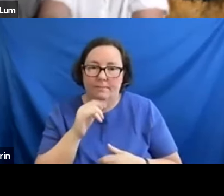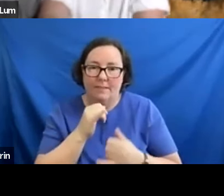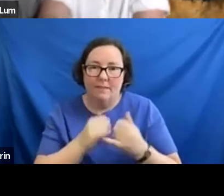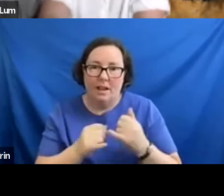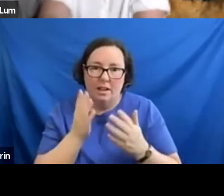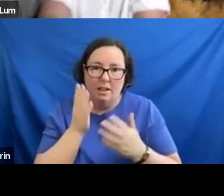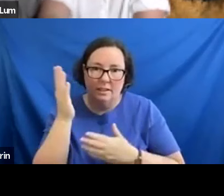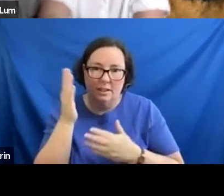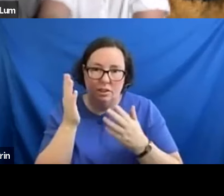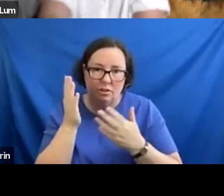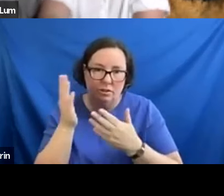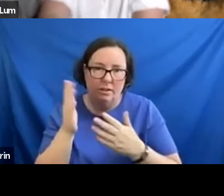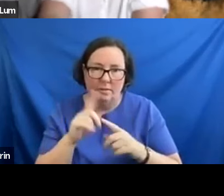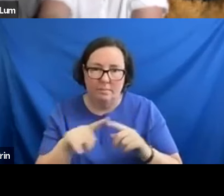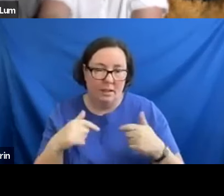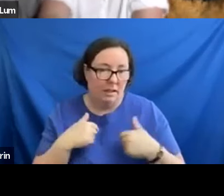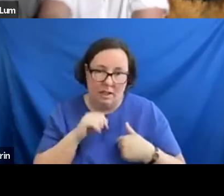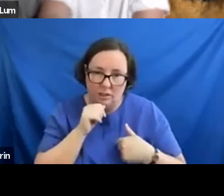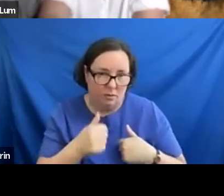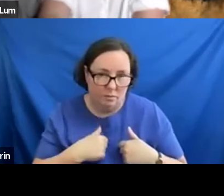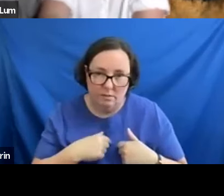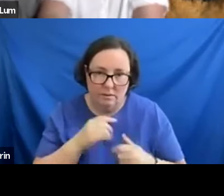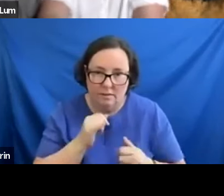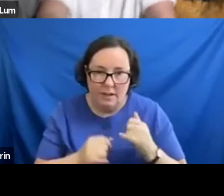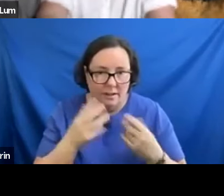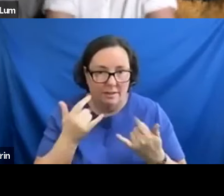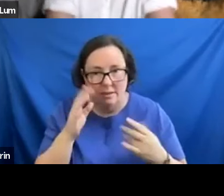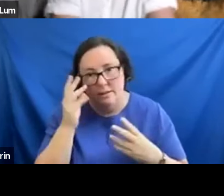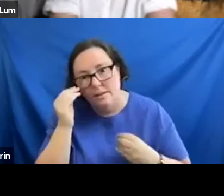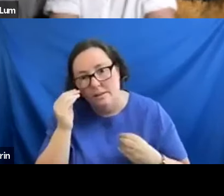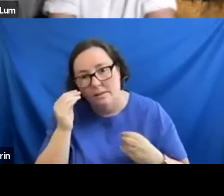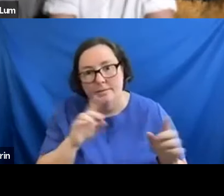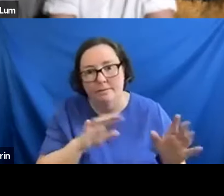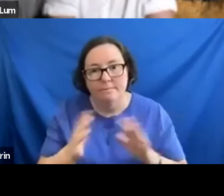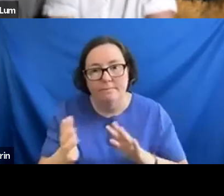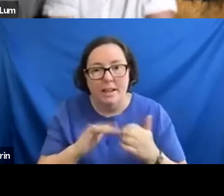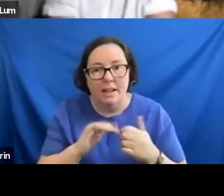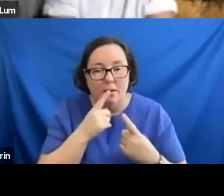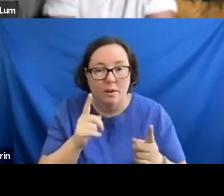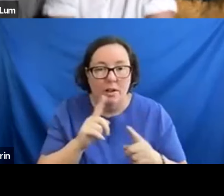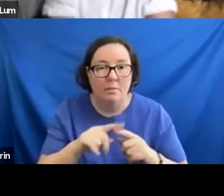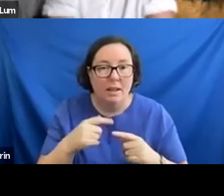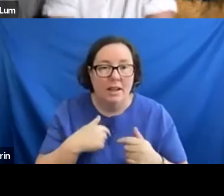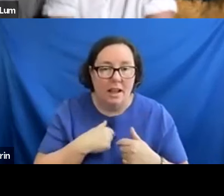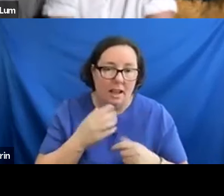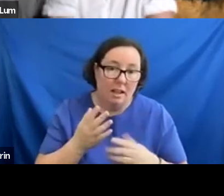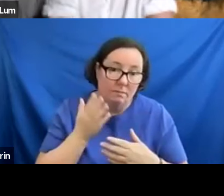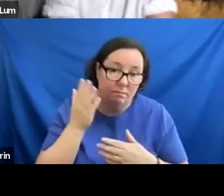finalized, I don't think any of us do. Well, I personally don't have a finalized full thought of how this process should work, but I'm going to propose